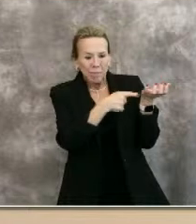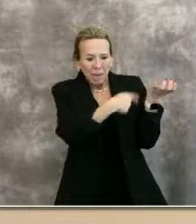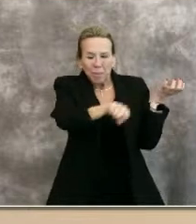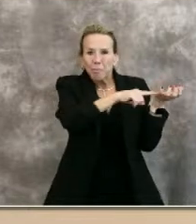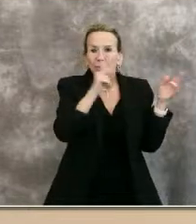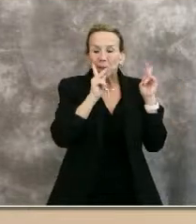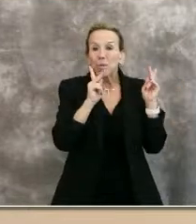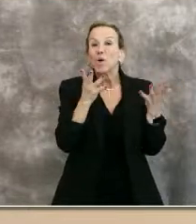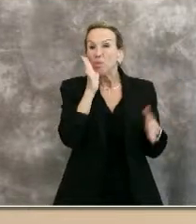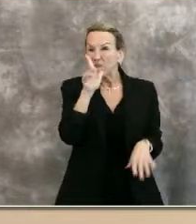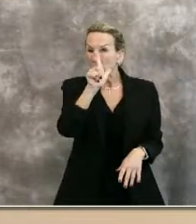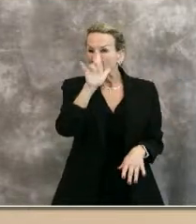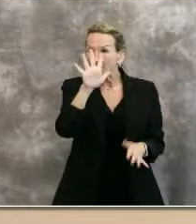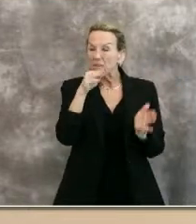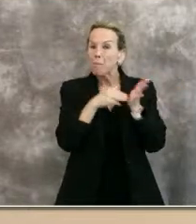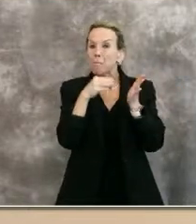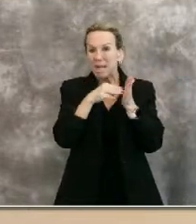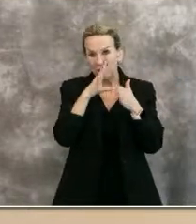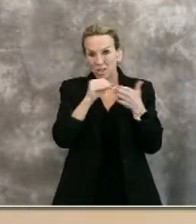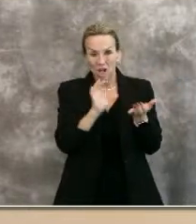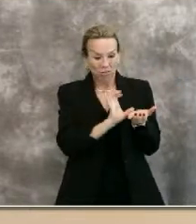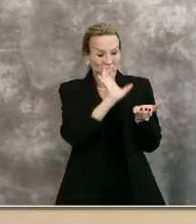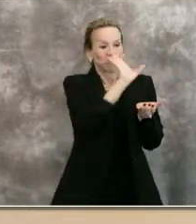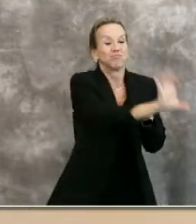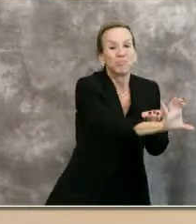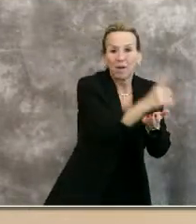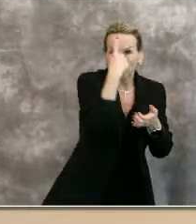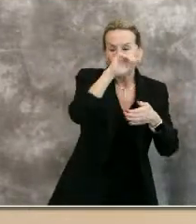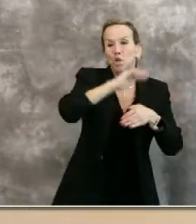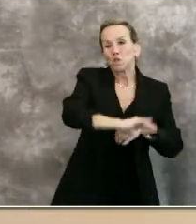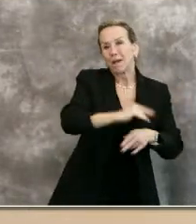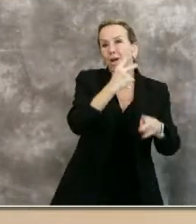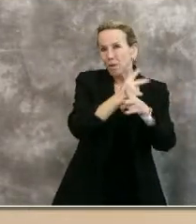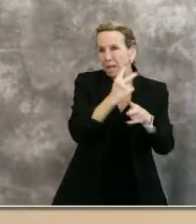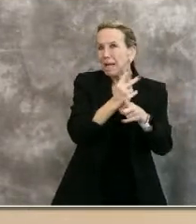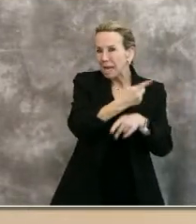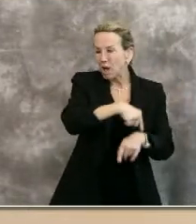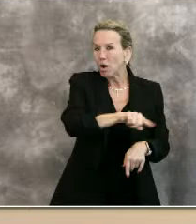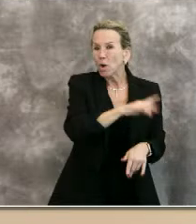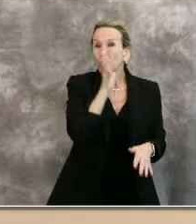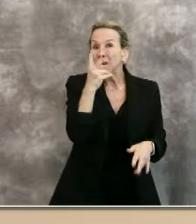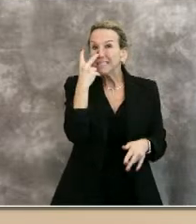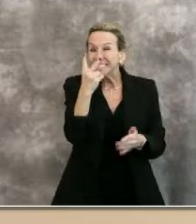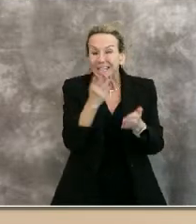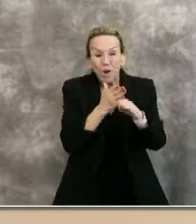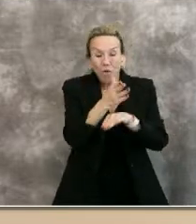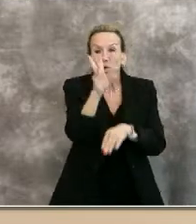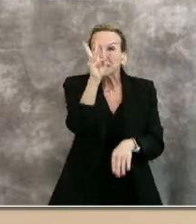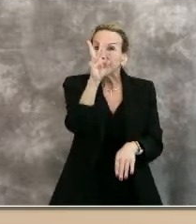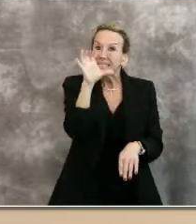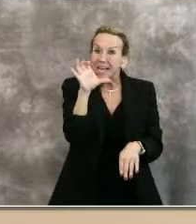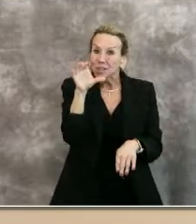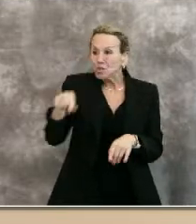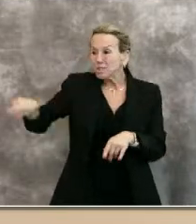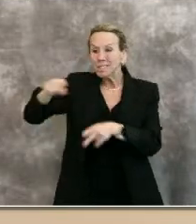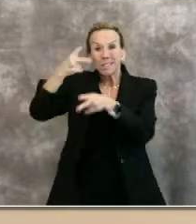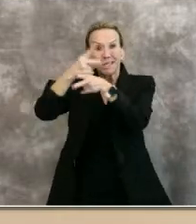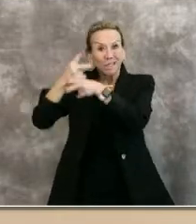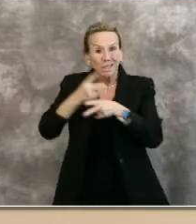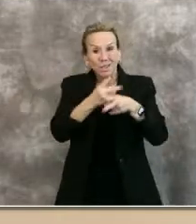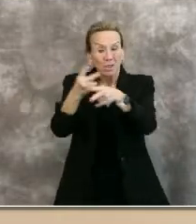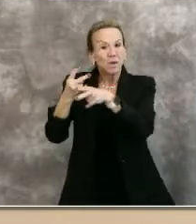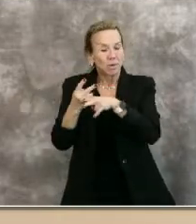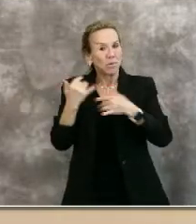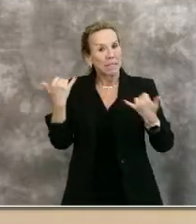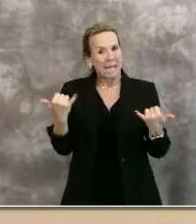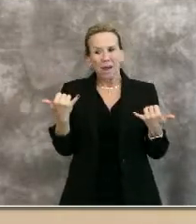million investment in helping our child care providers. Since March, we've seen more than 600 child care providers close their doors.